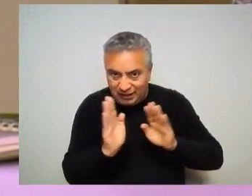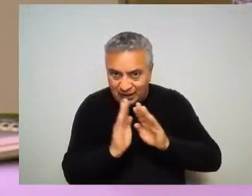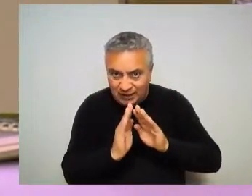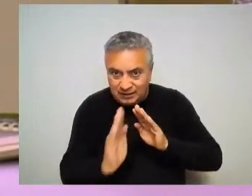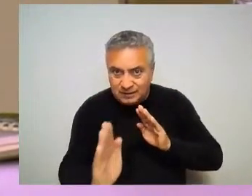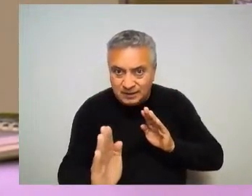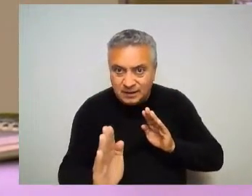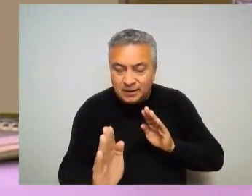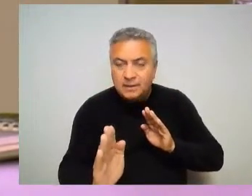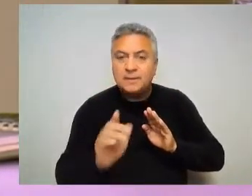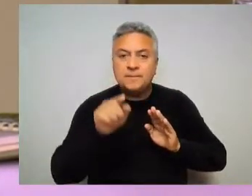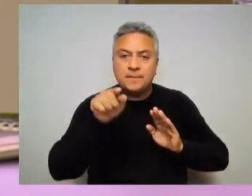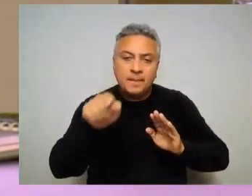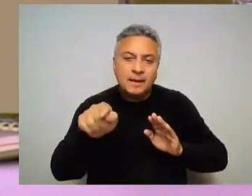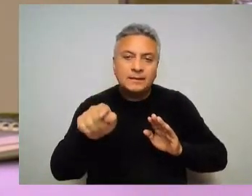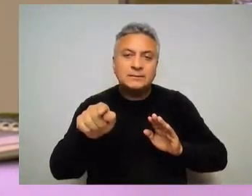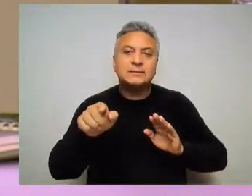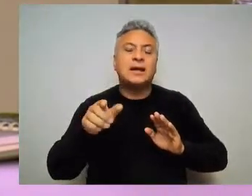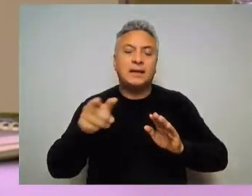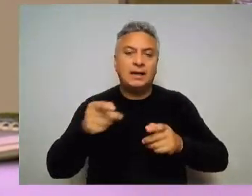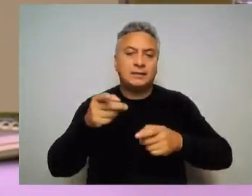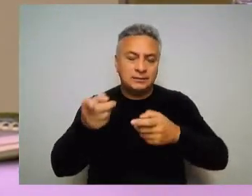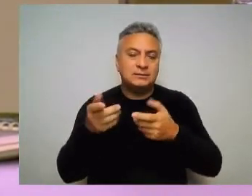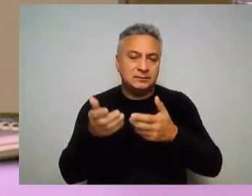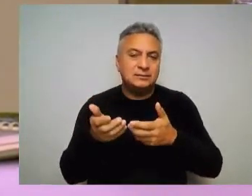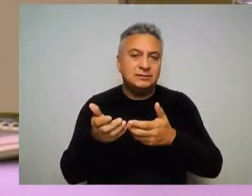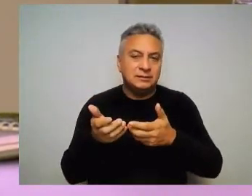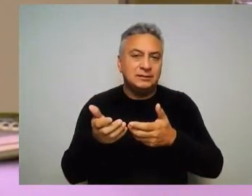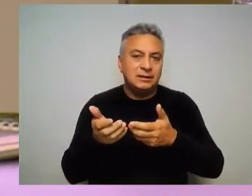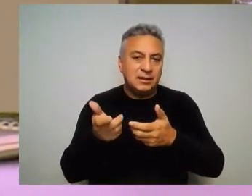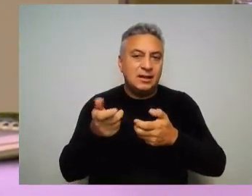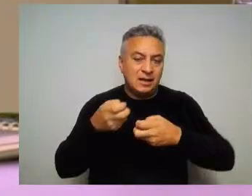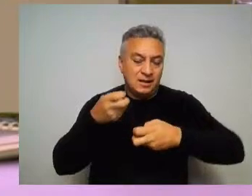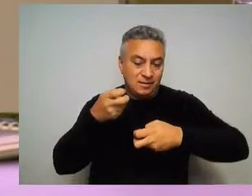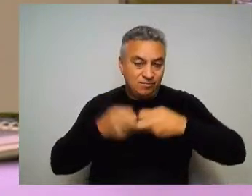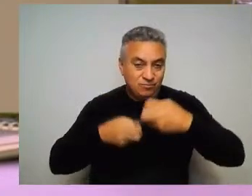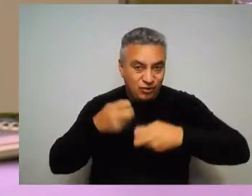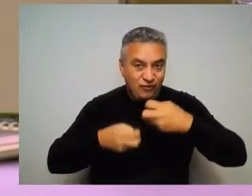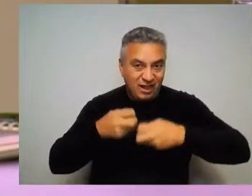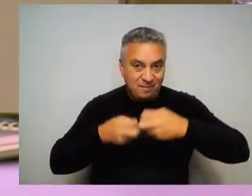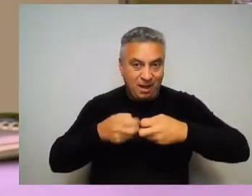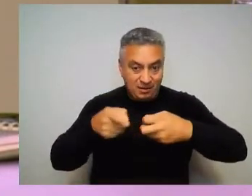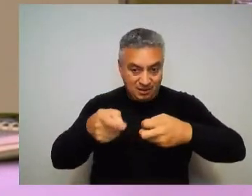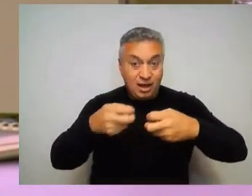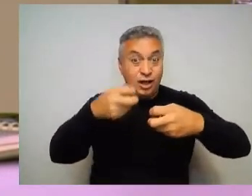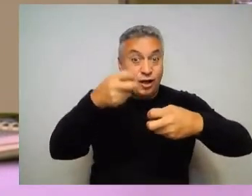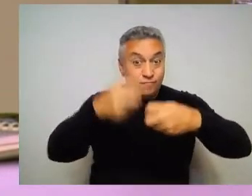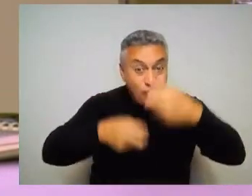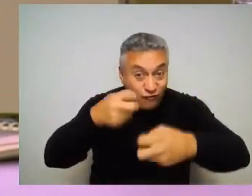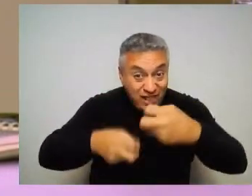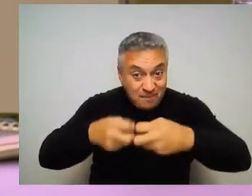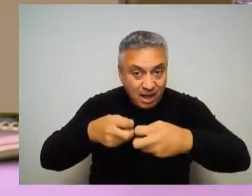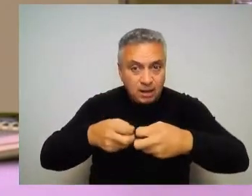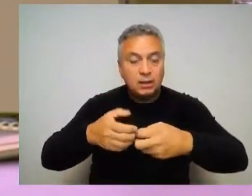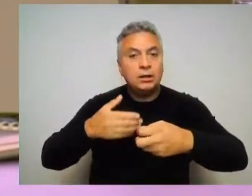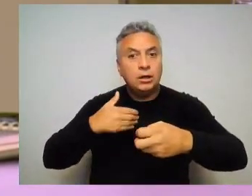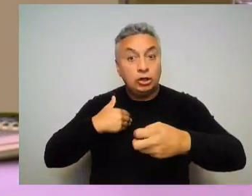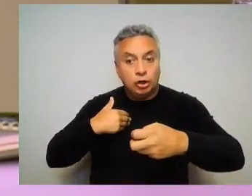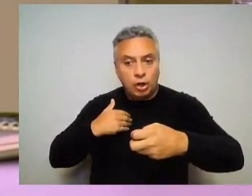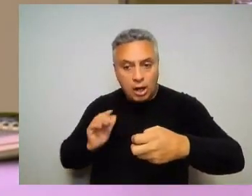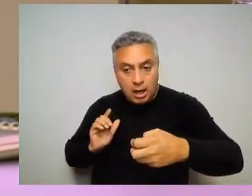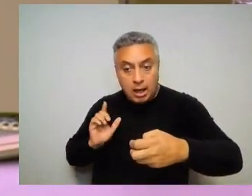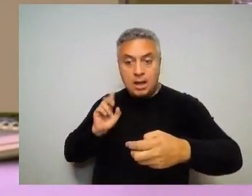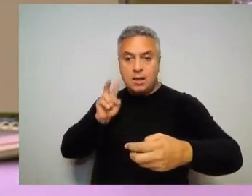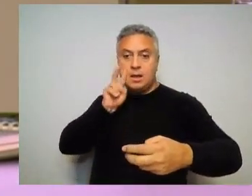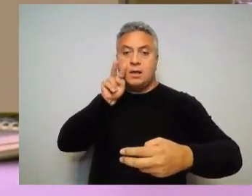and innovation to solve the problem. But it doesn't work that way. We need to identify, it's a demand-driven thing. We